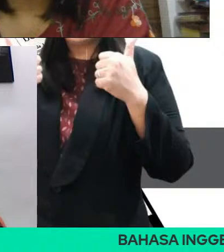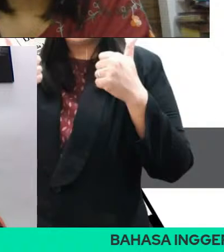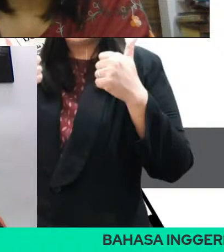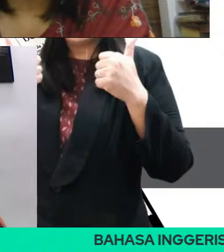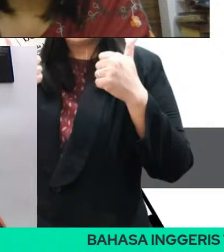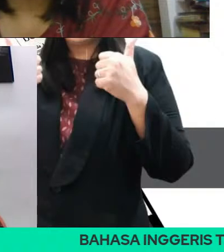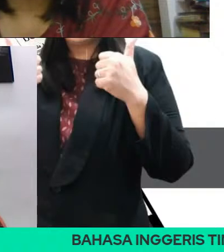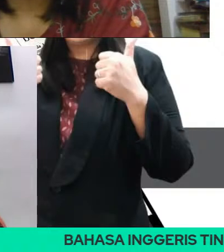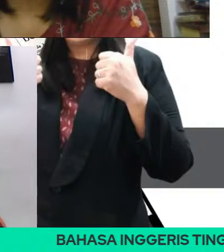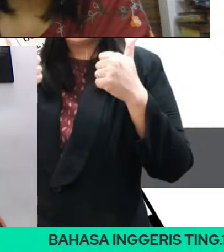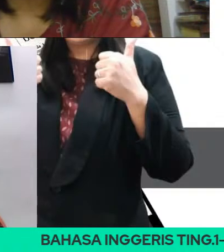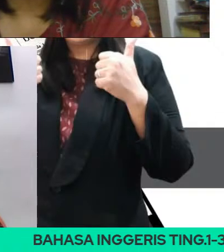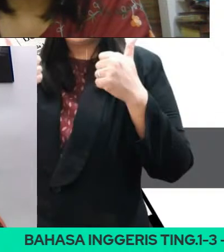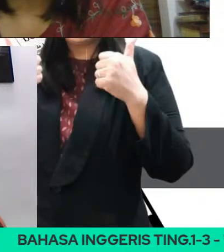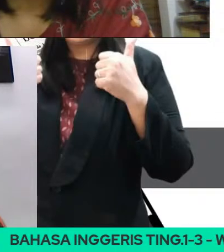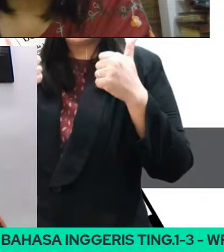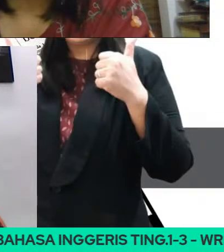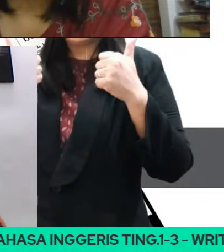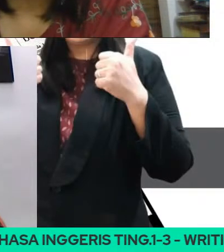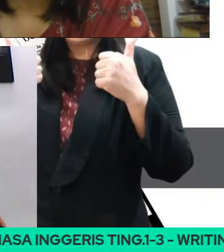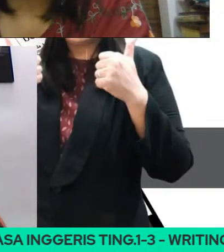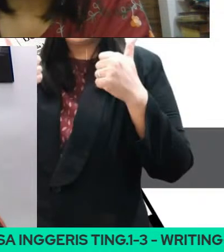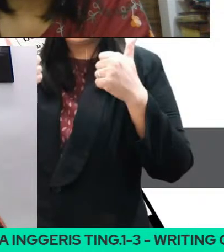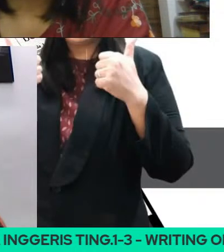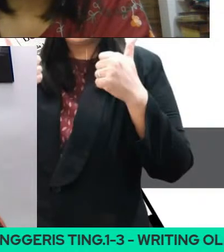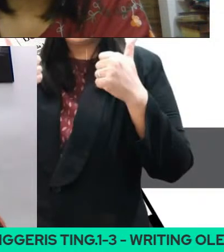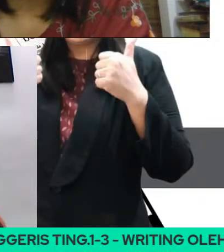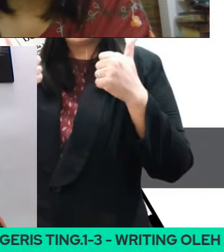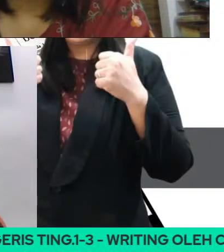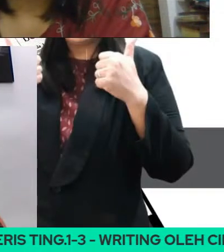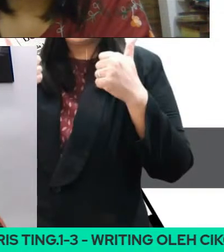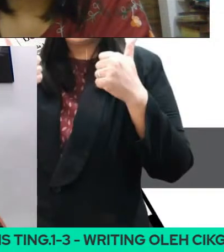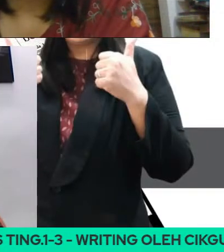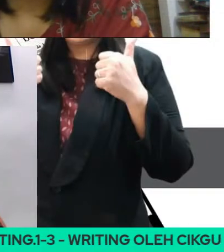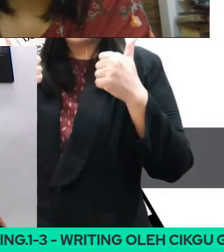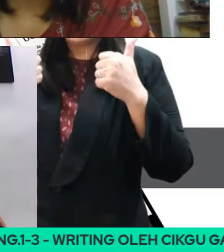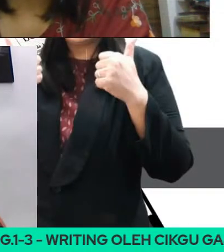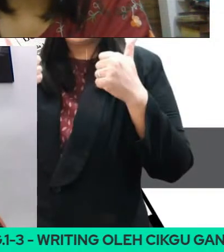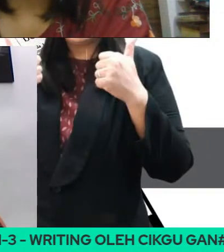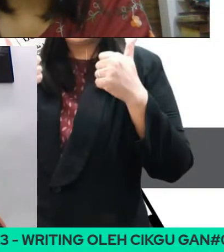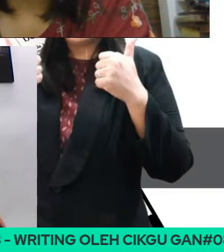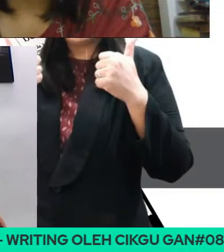If you want to get more information, please go to